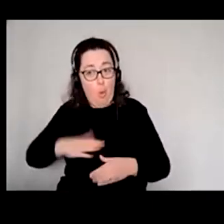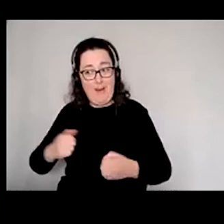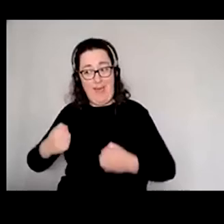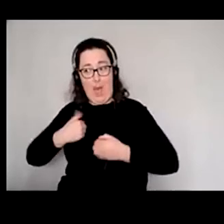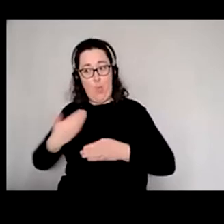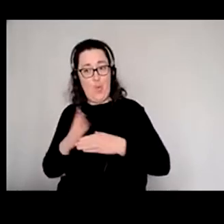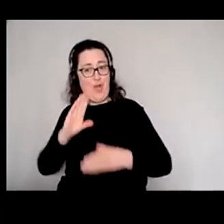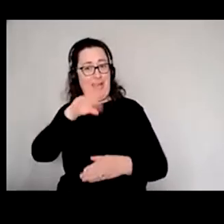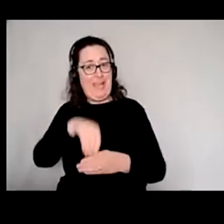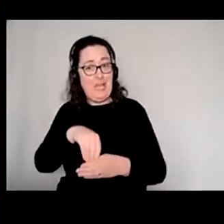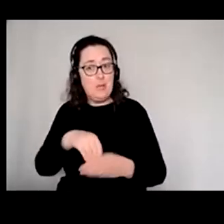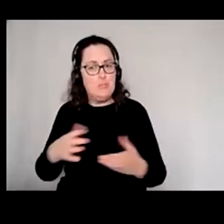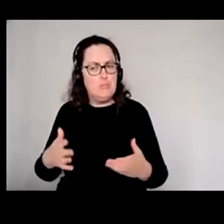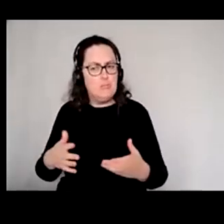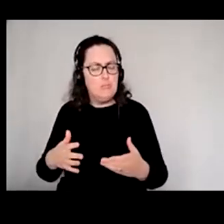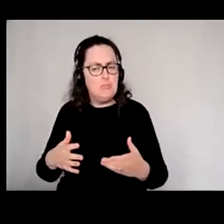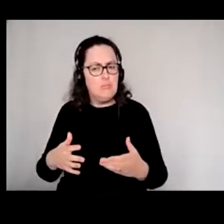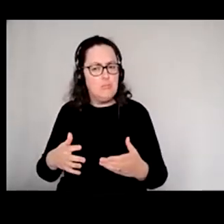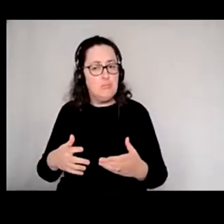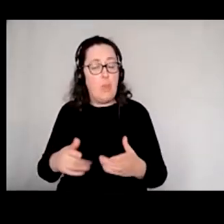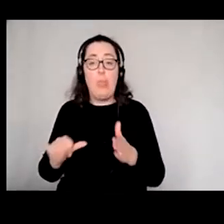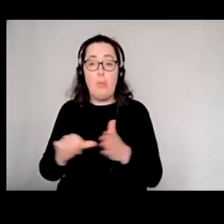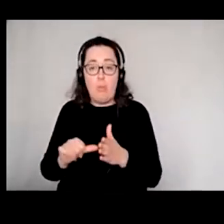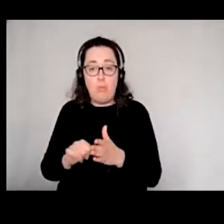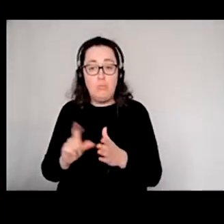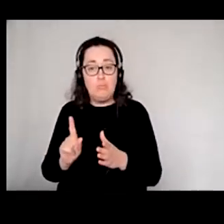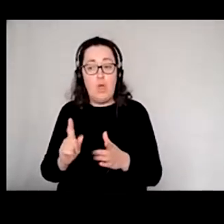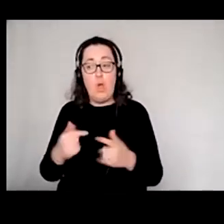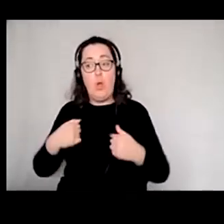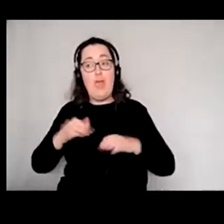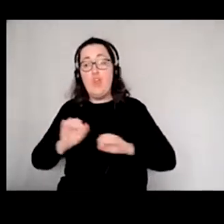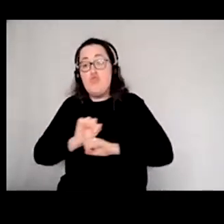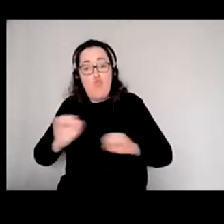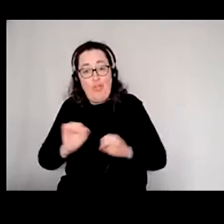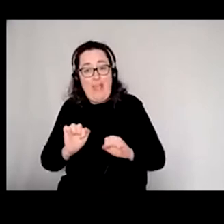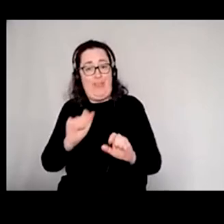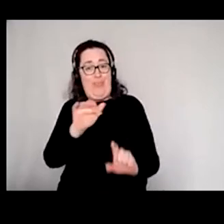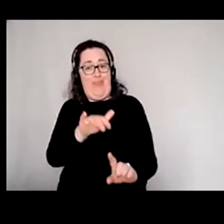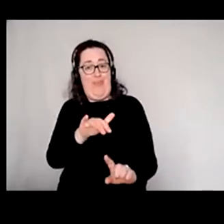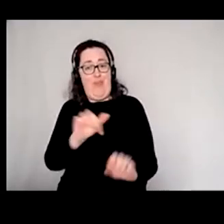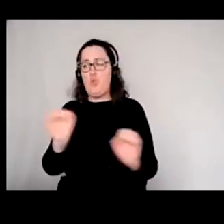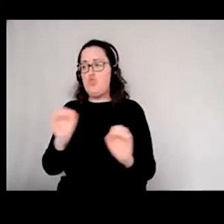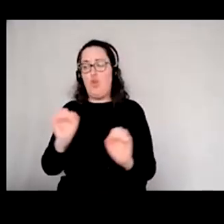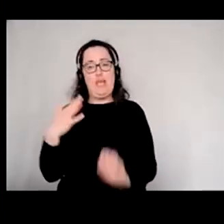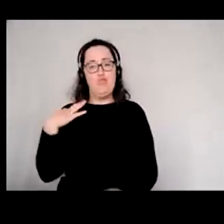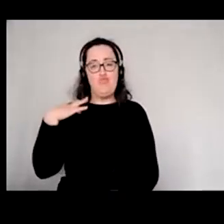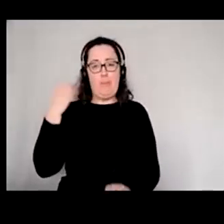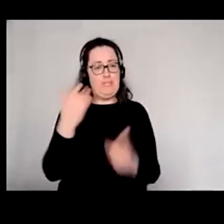their galleries. I think part of the problem is that we aren't in the galleries and that we aren't represented. And, you